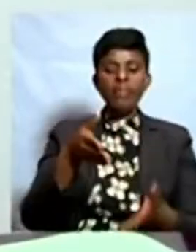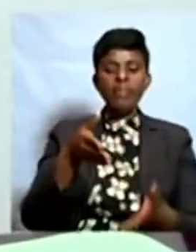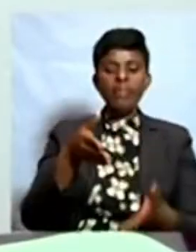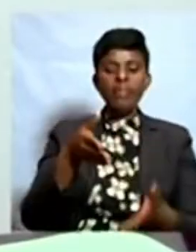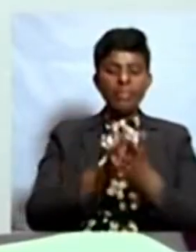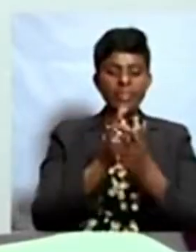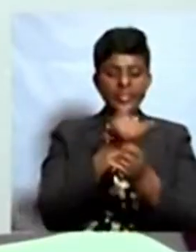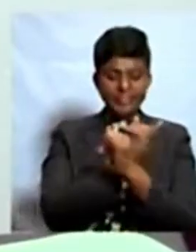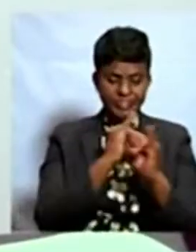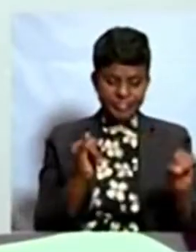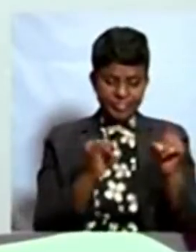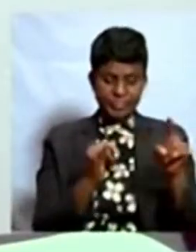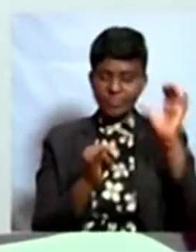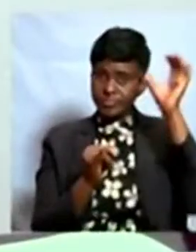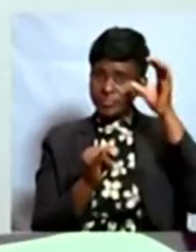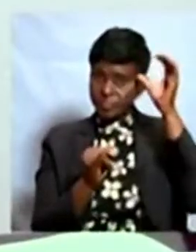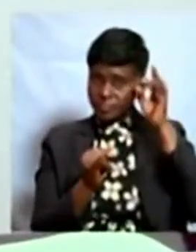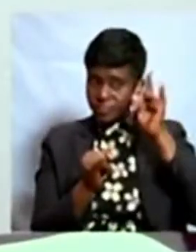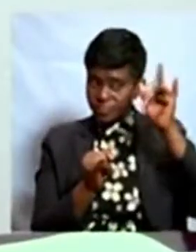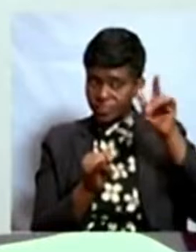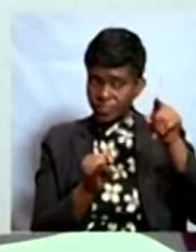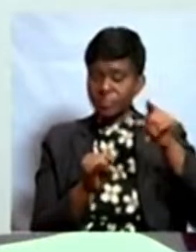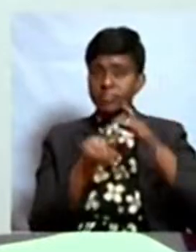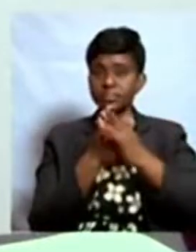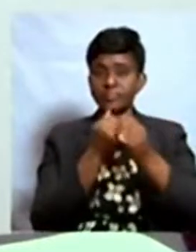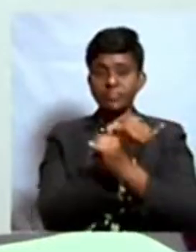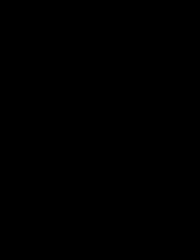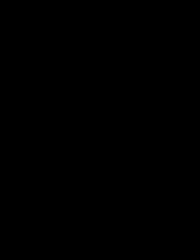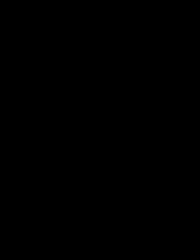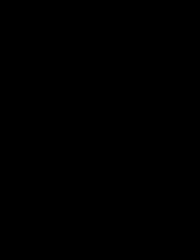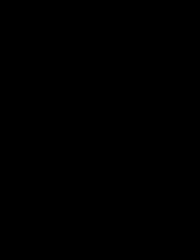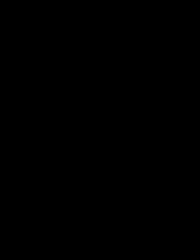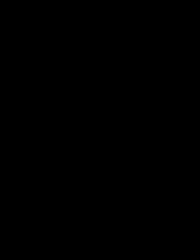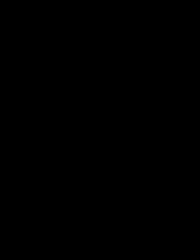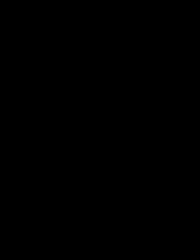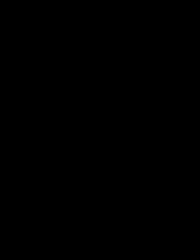Of the Civil Aviation Authority, how autonomous are